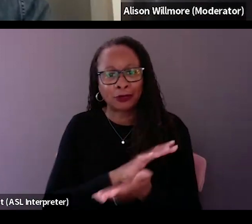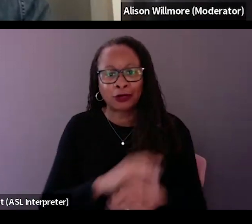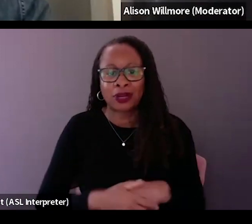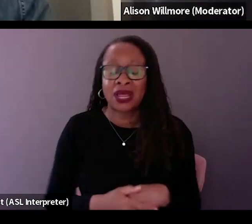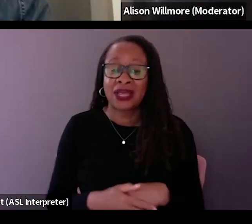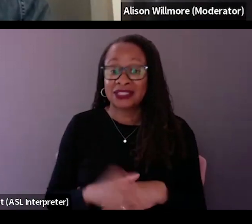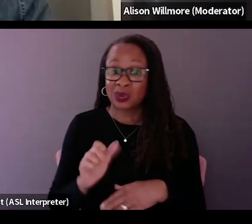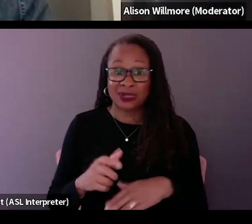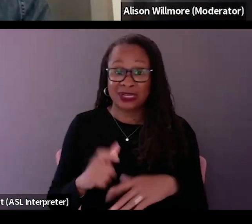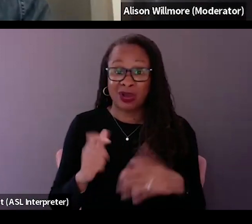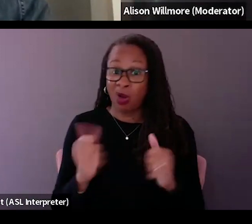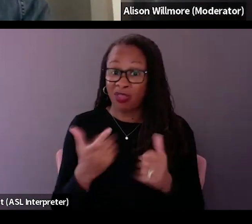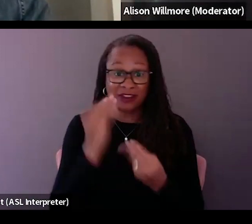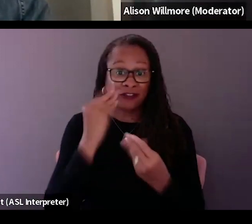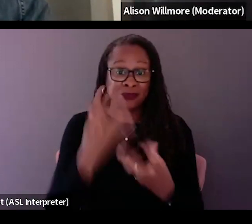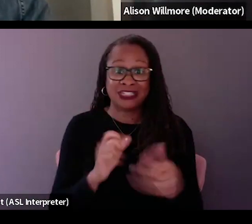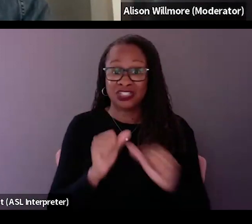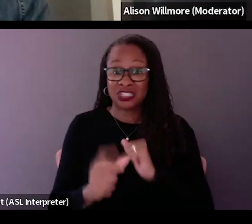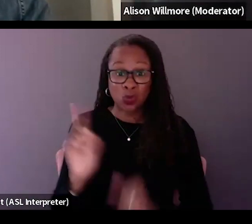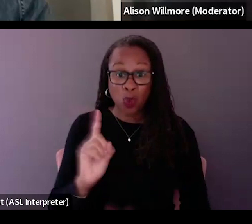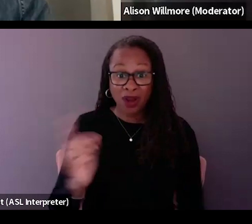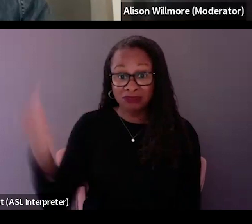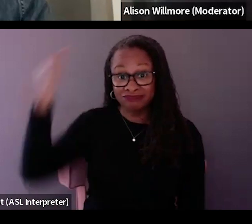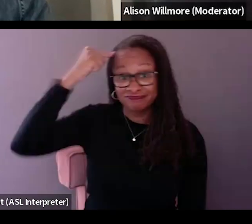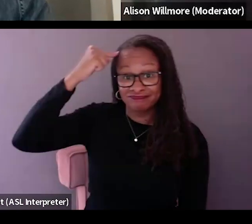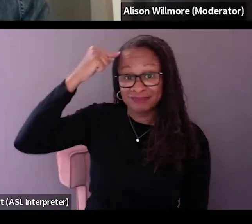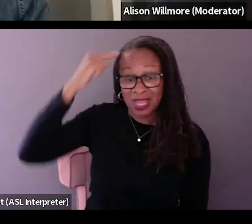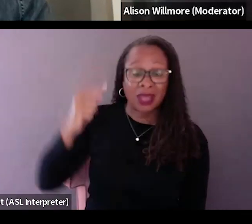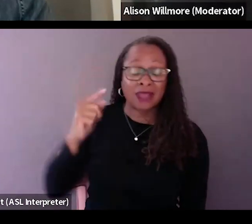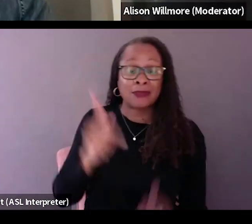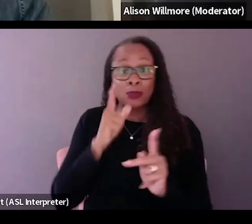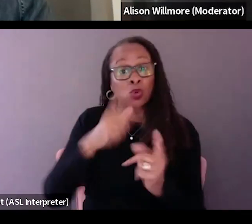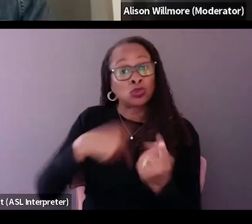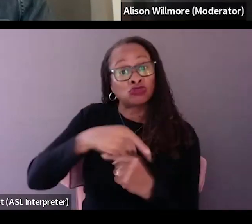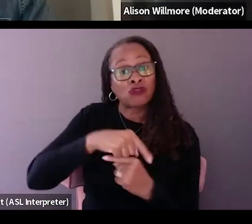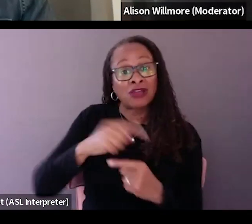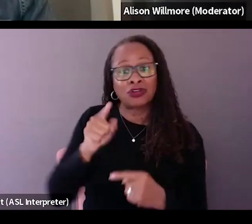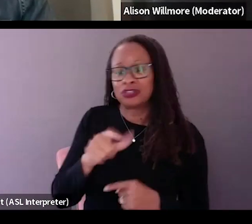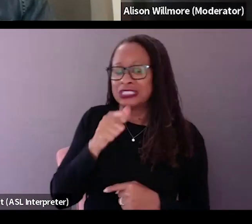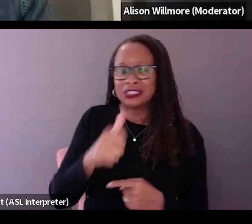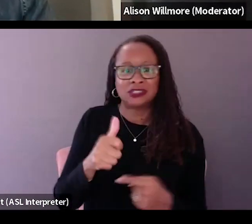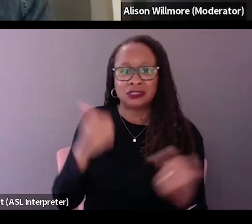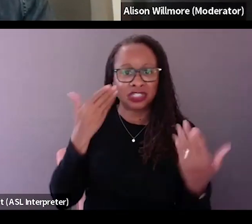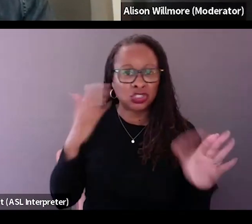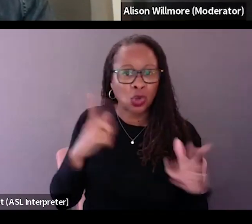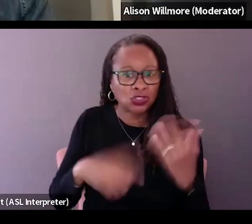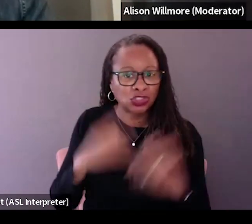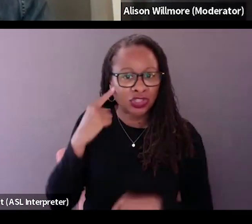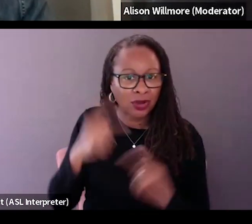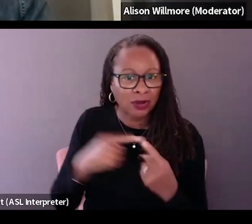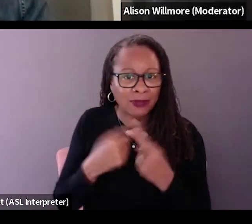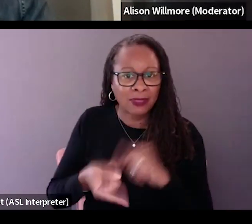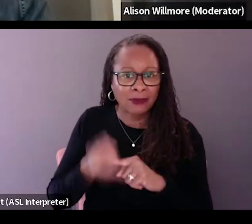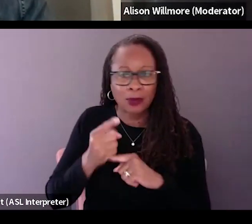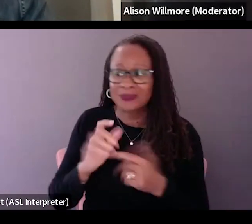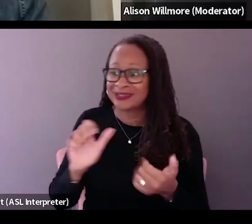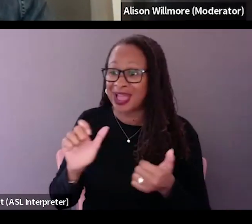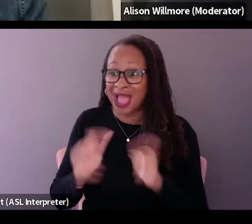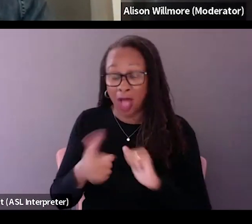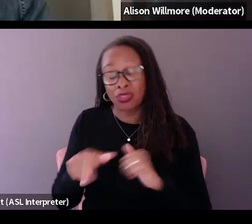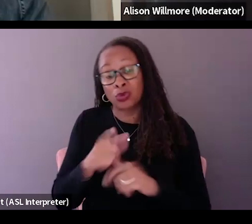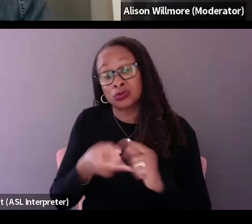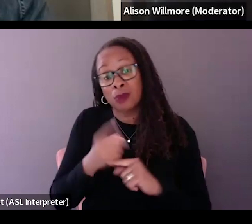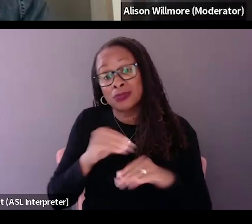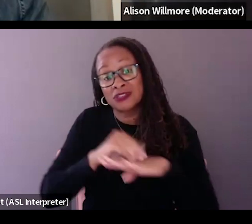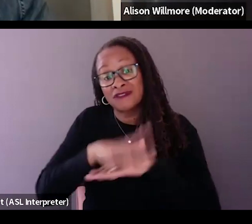she thought of these moments or how they had affected her life. So a lot of these things I think she was talking about